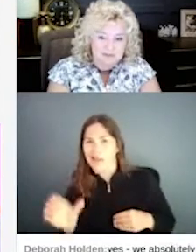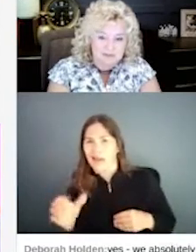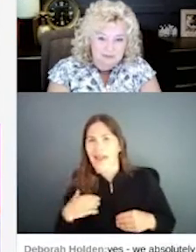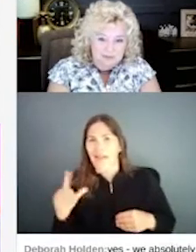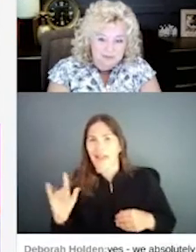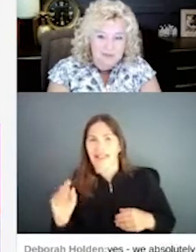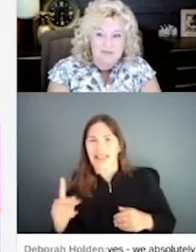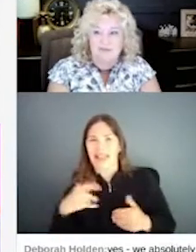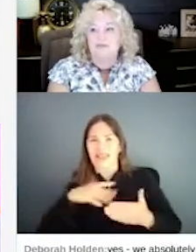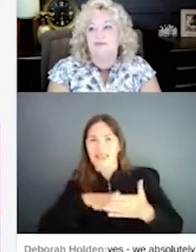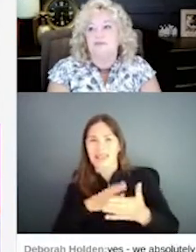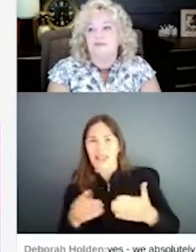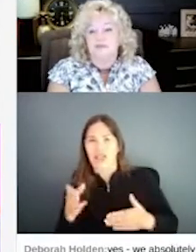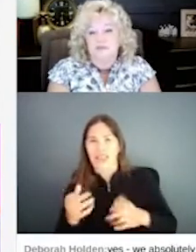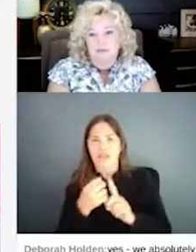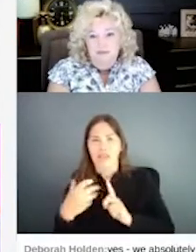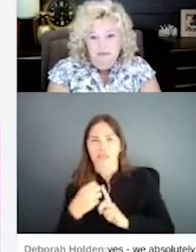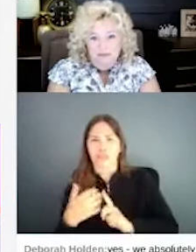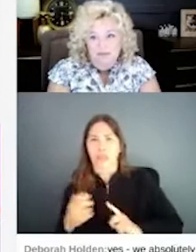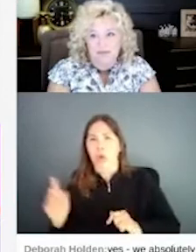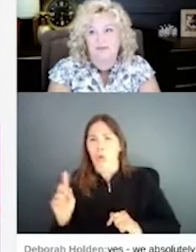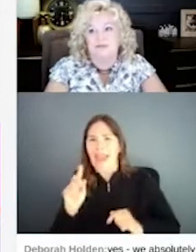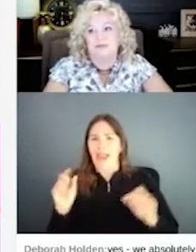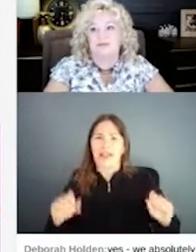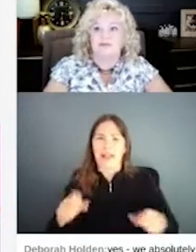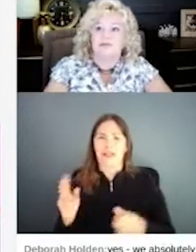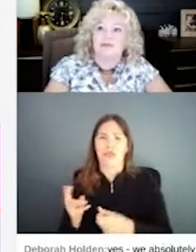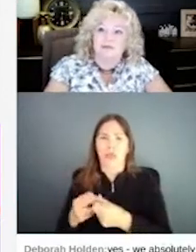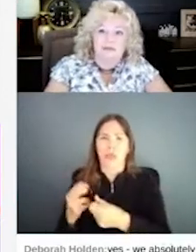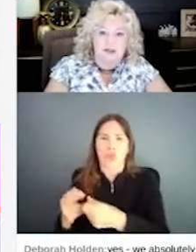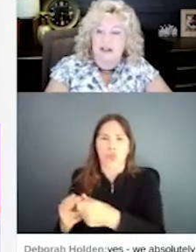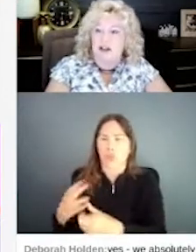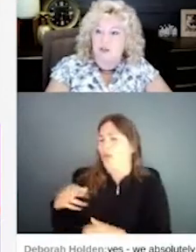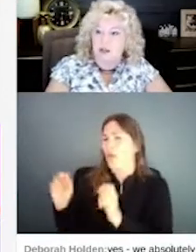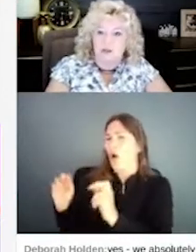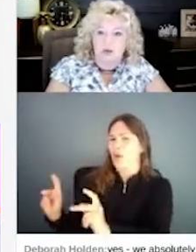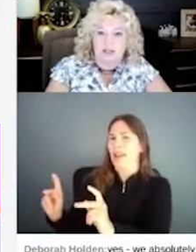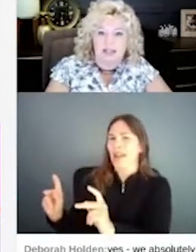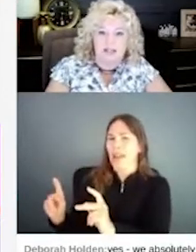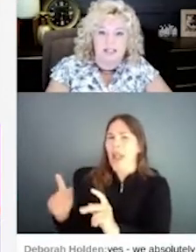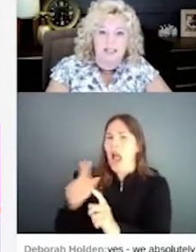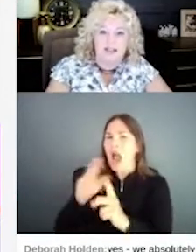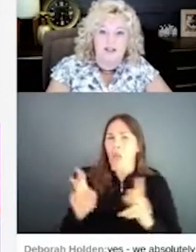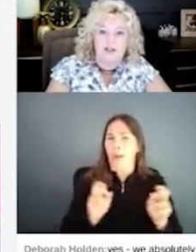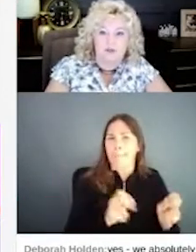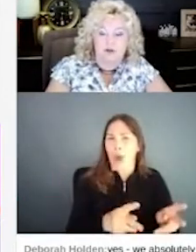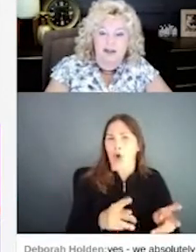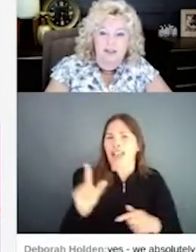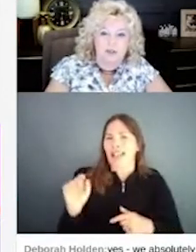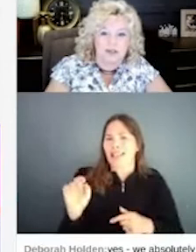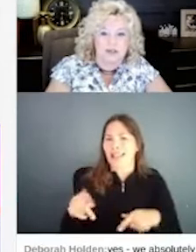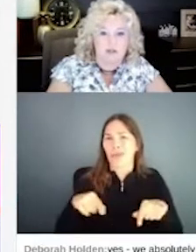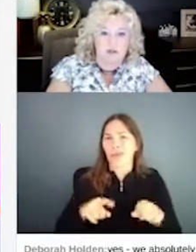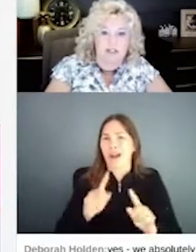the schedule and all the details about when and where you can join. Okay, I'll try to post that link here while we're